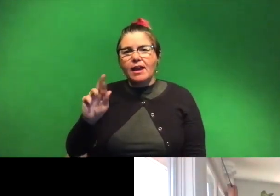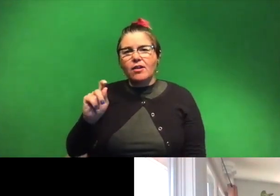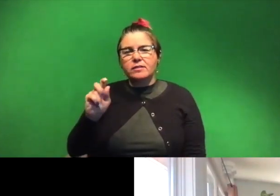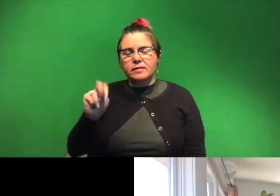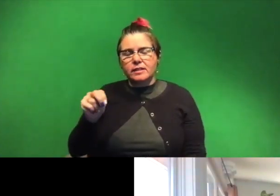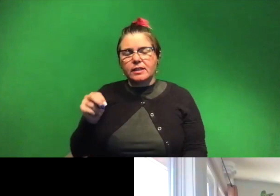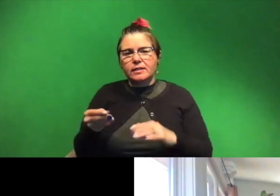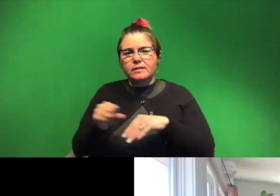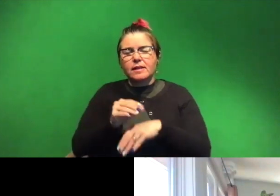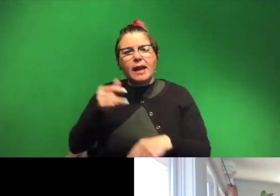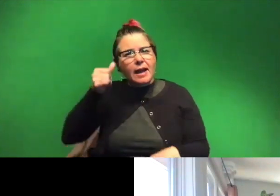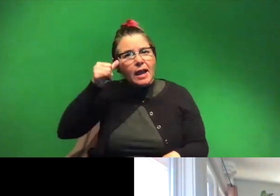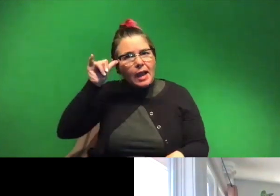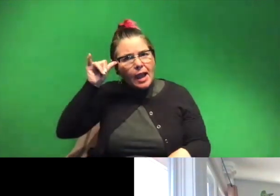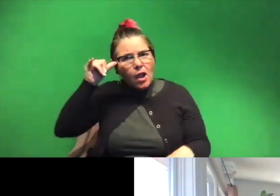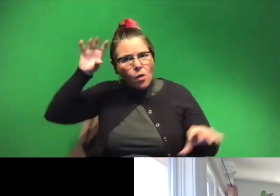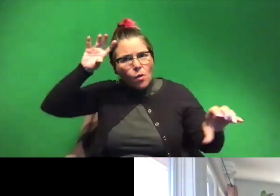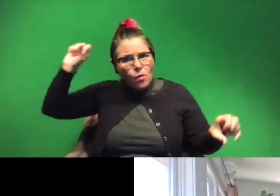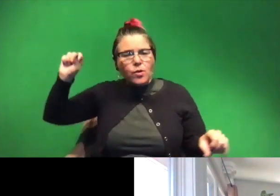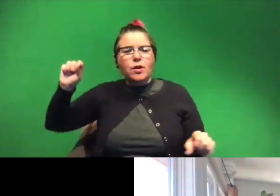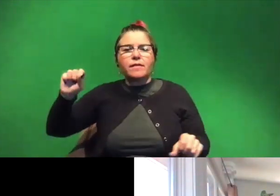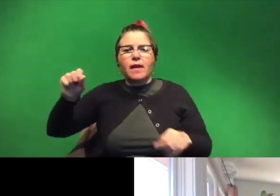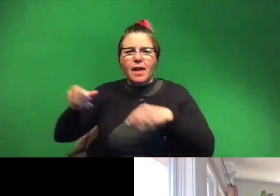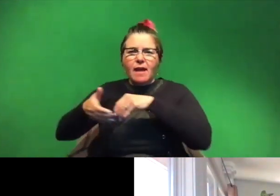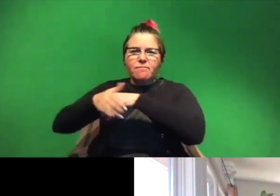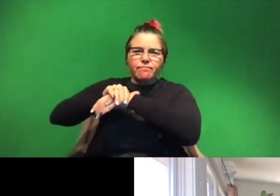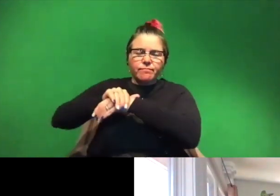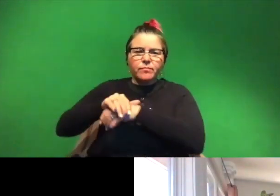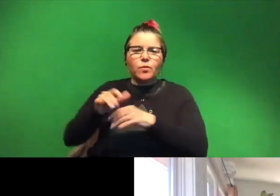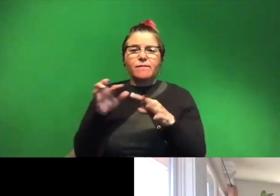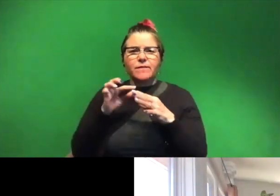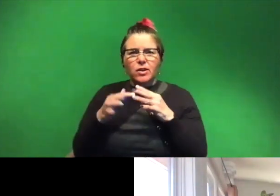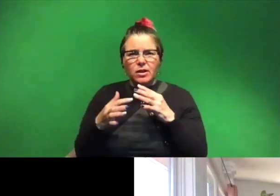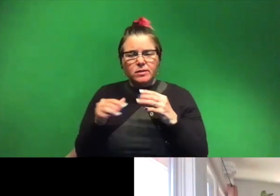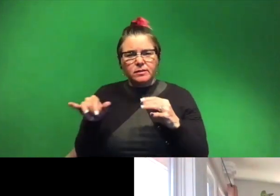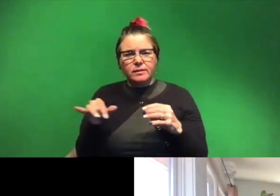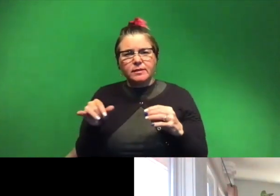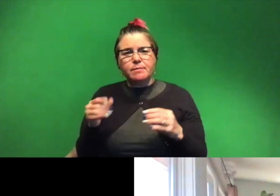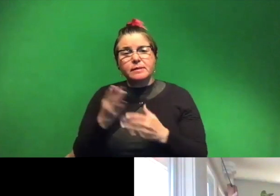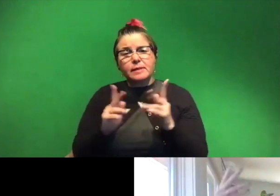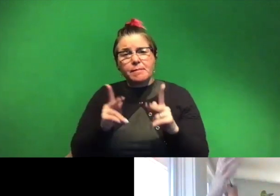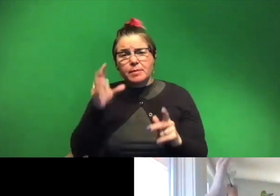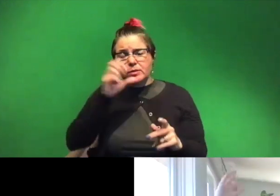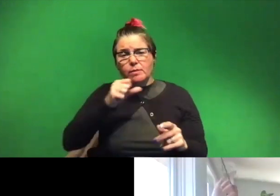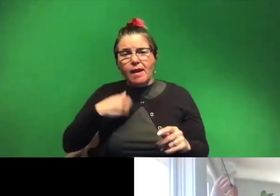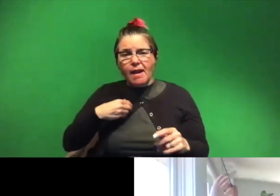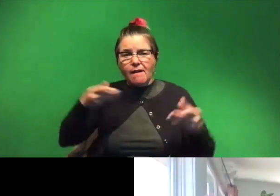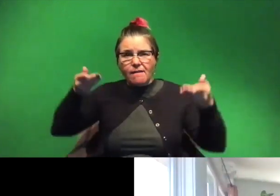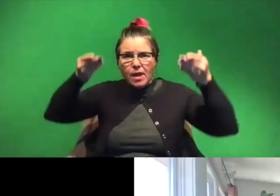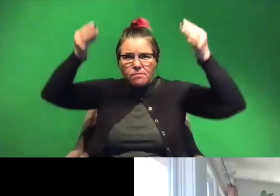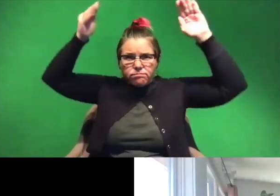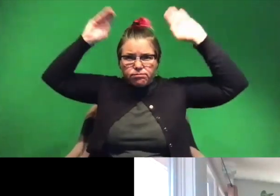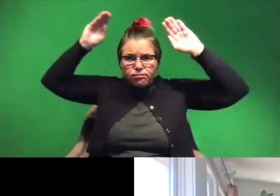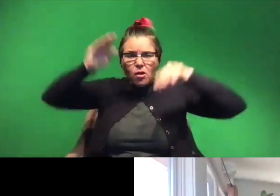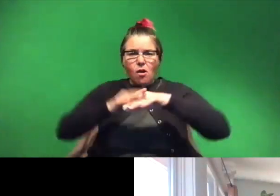a cow horn, and then the sheath that they have, or like your fingernails. So some people think that they would have that over their entire